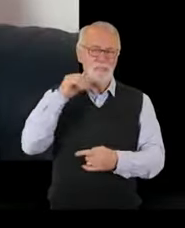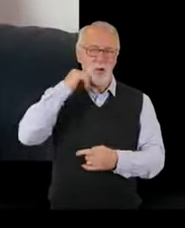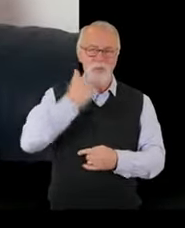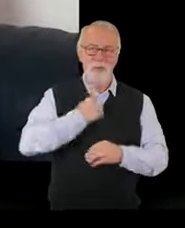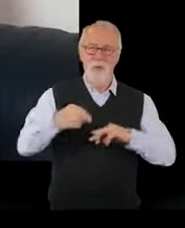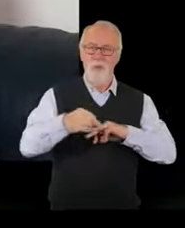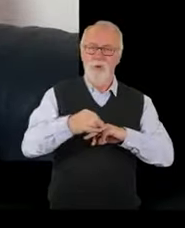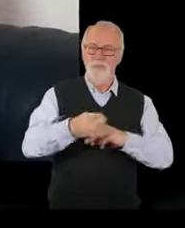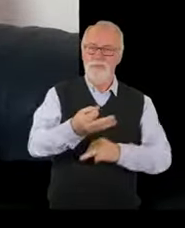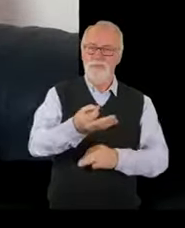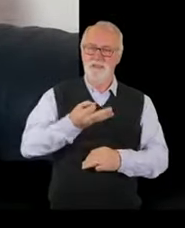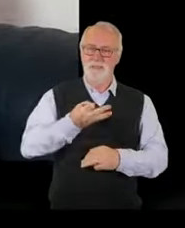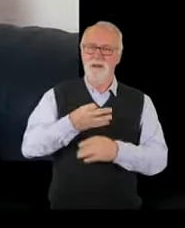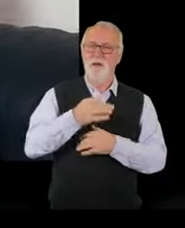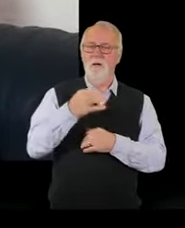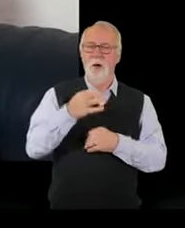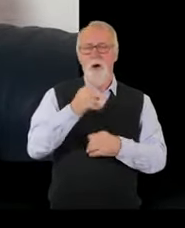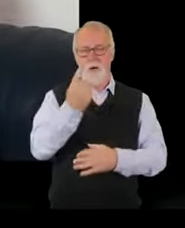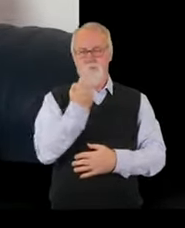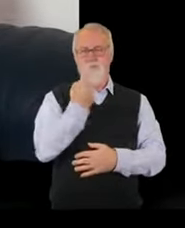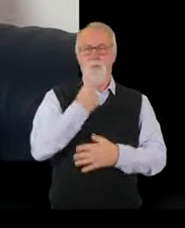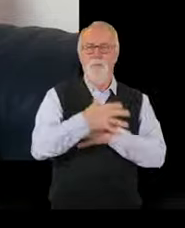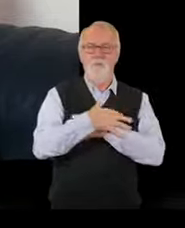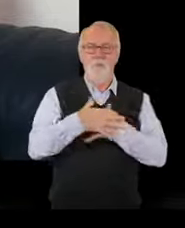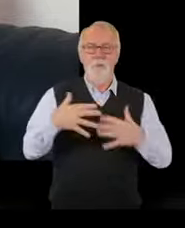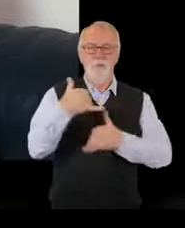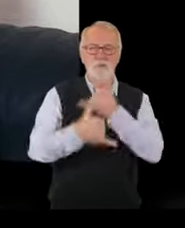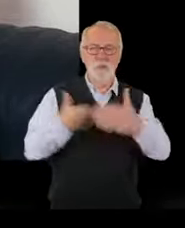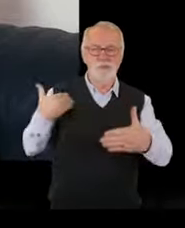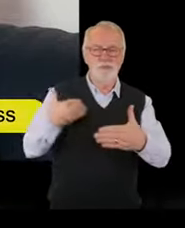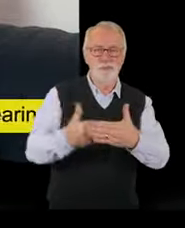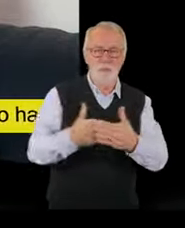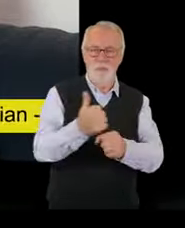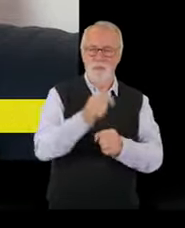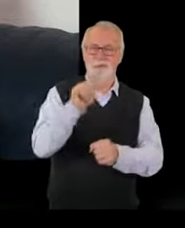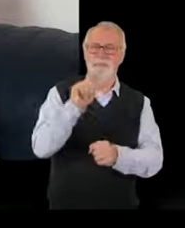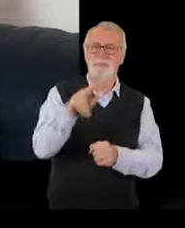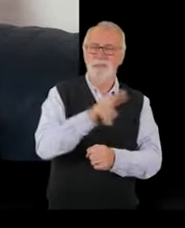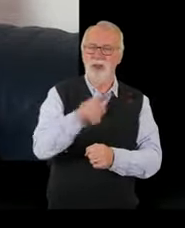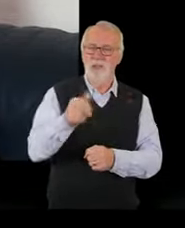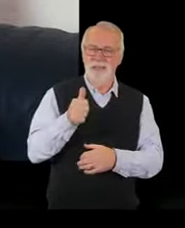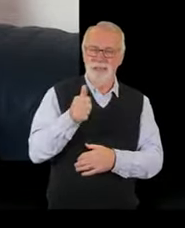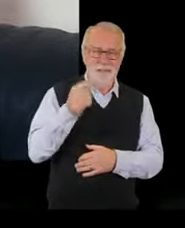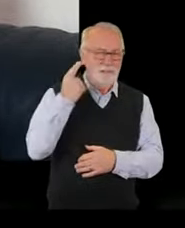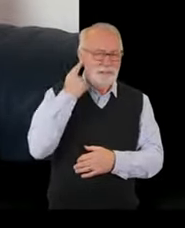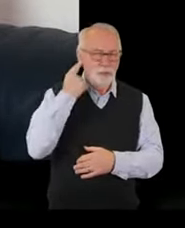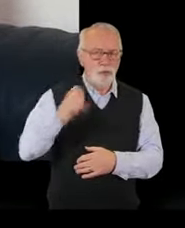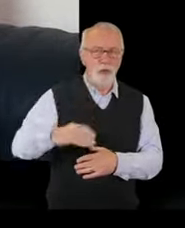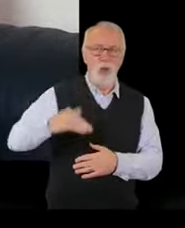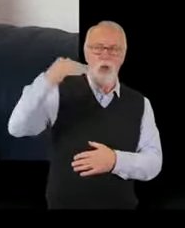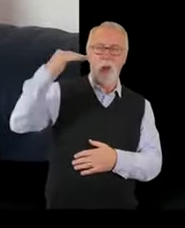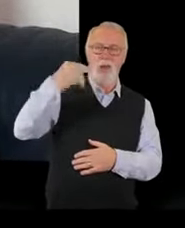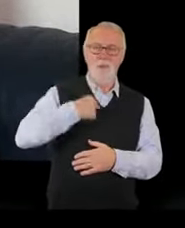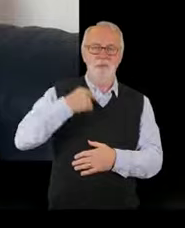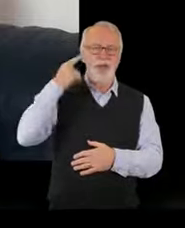I wasn't aware that I had a problem with my ears and hearing. Because my wife was giving